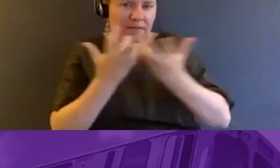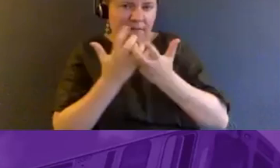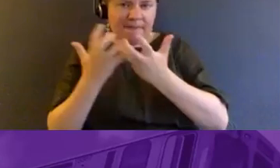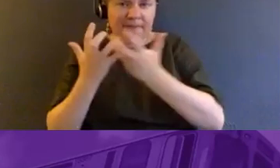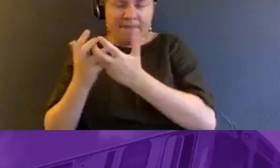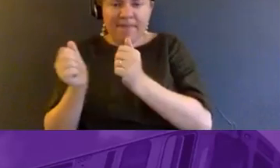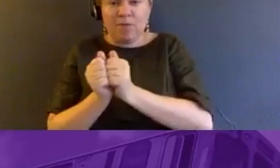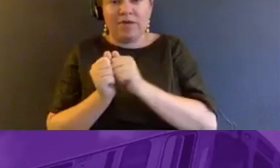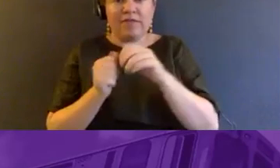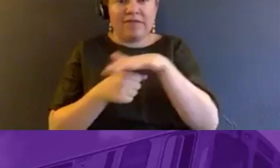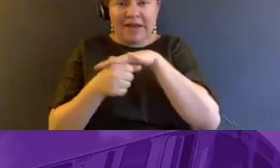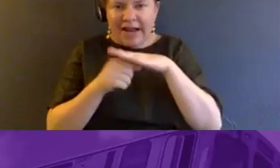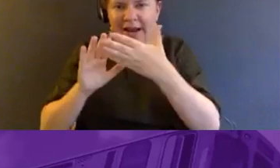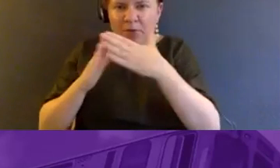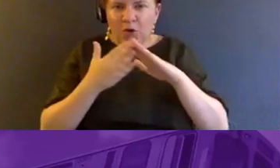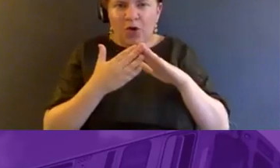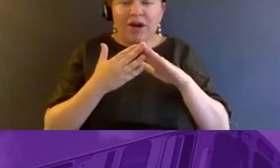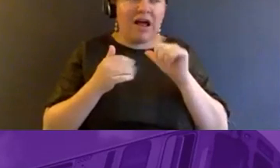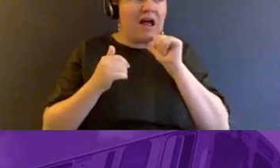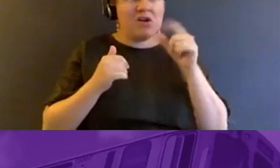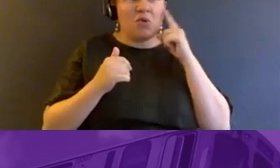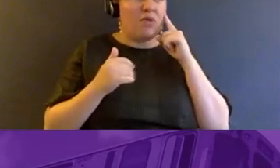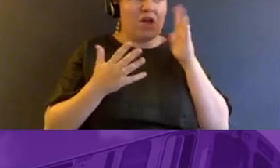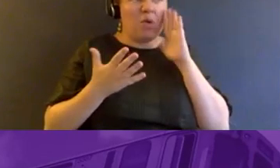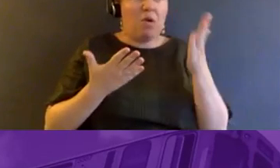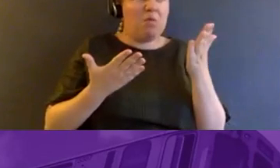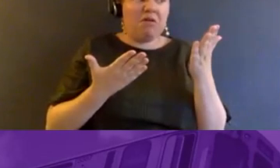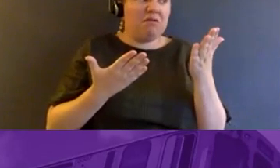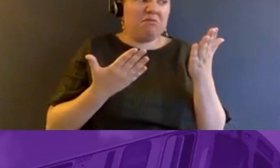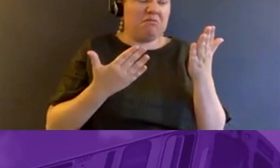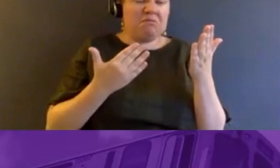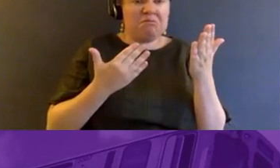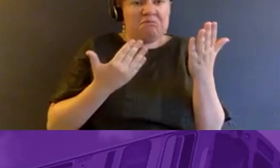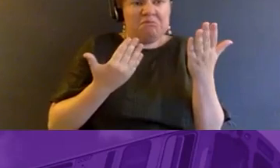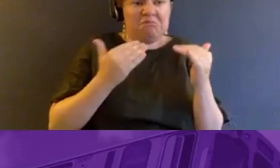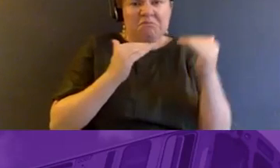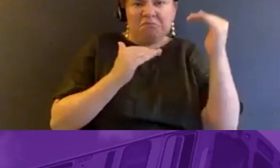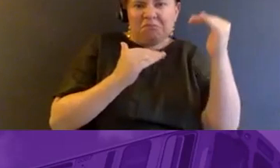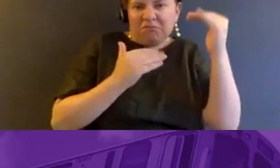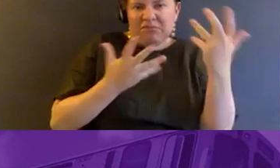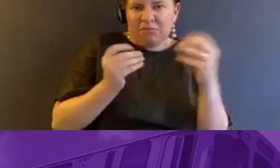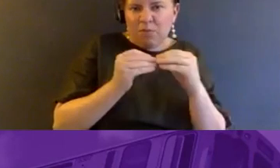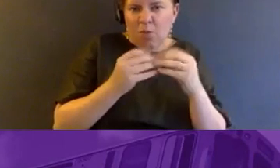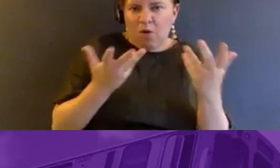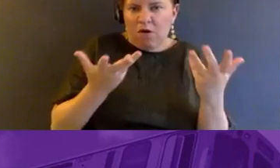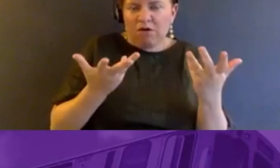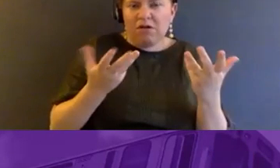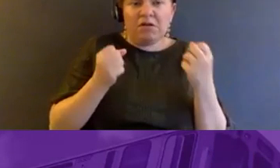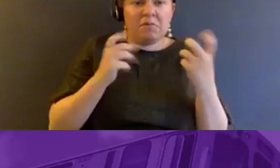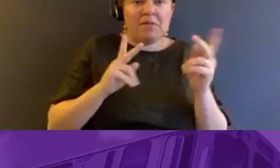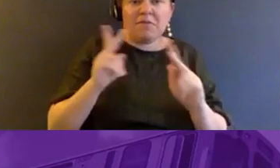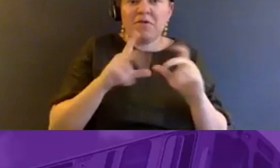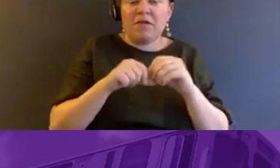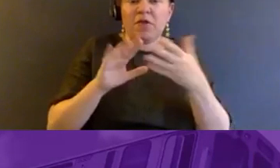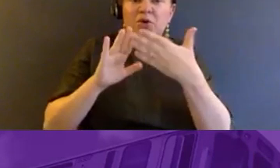the stations. So I don't think at the end of the day, other than the convenience of better sightline in these bridges, that many folks in the community